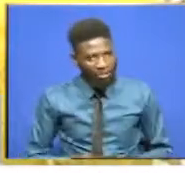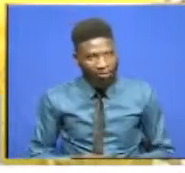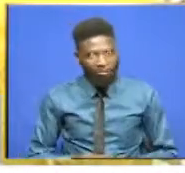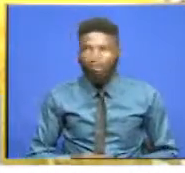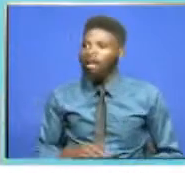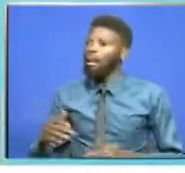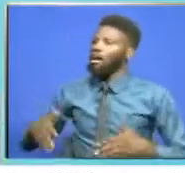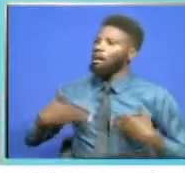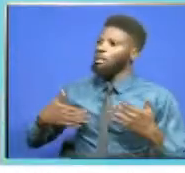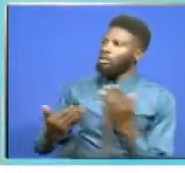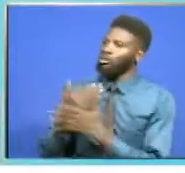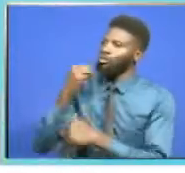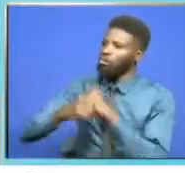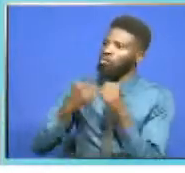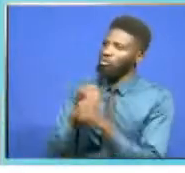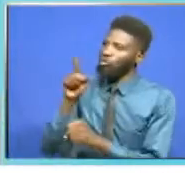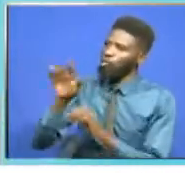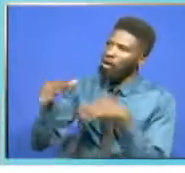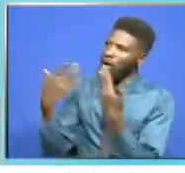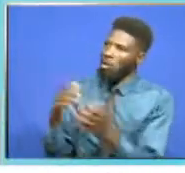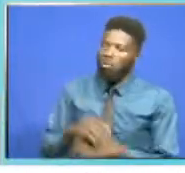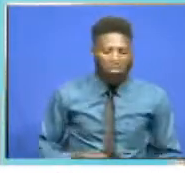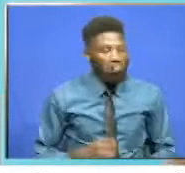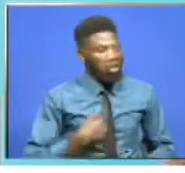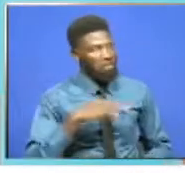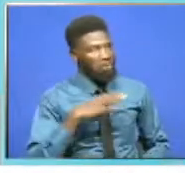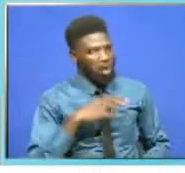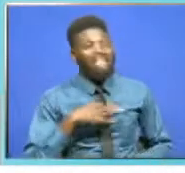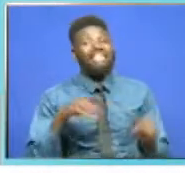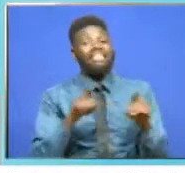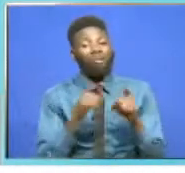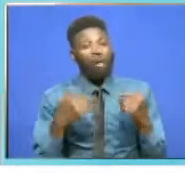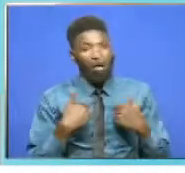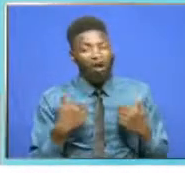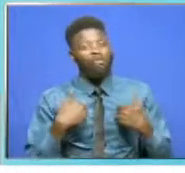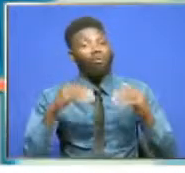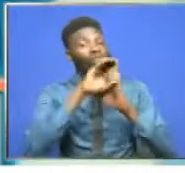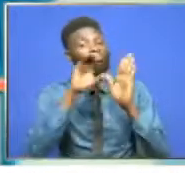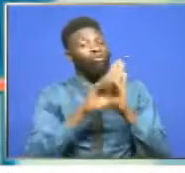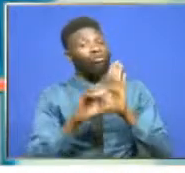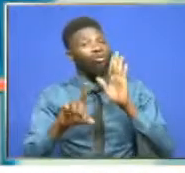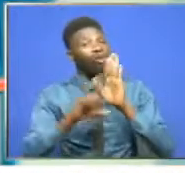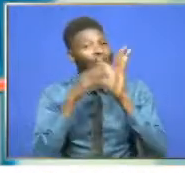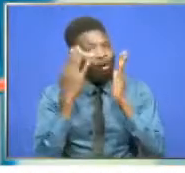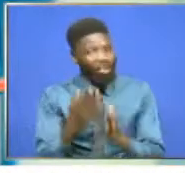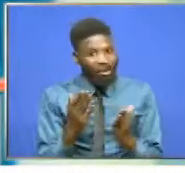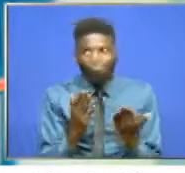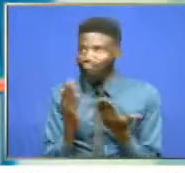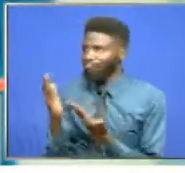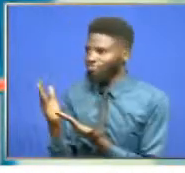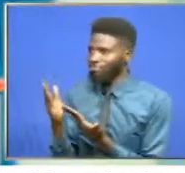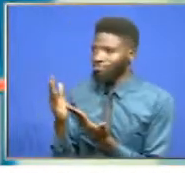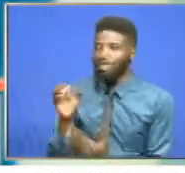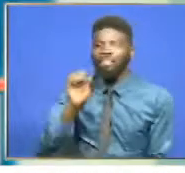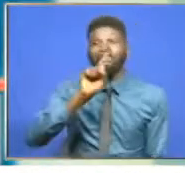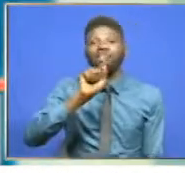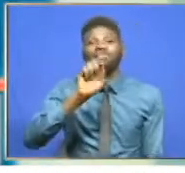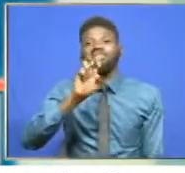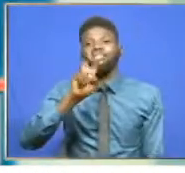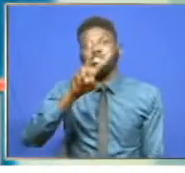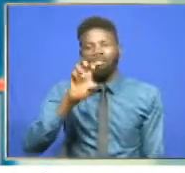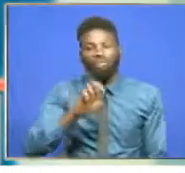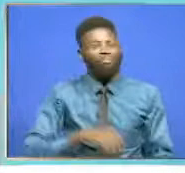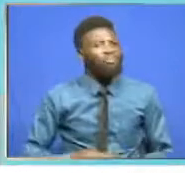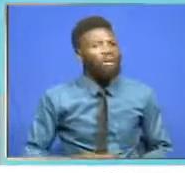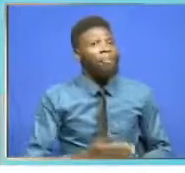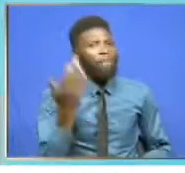Steve Mogaka, constitutional lawyer. Thank you, Steve, for staying with us. Thank you. Now, just earlier when we were starting the conversation,